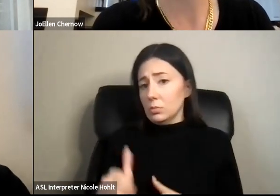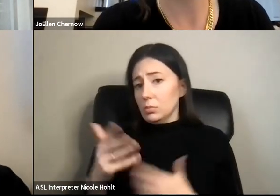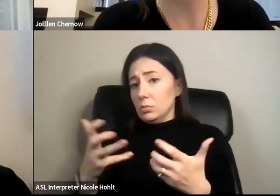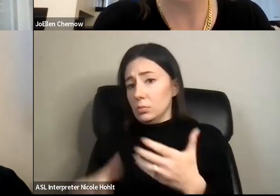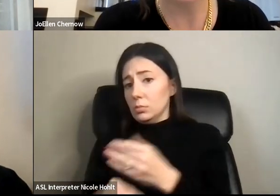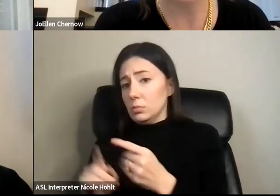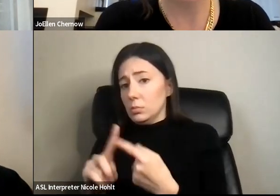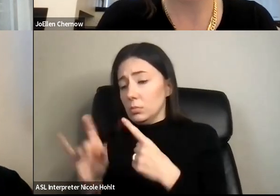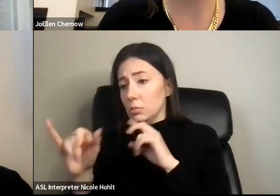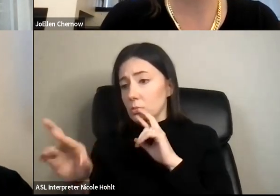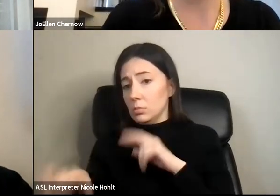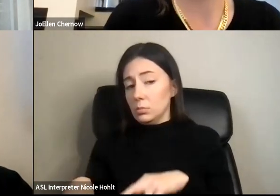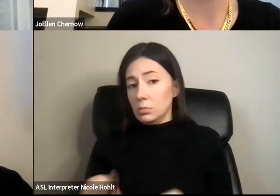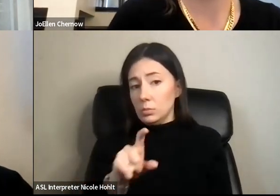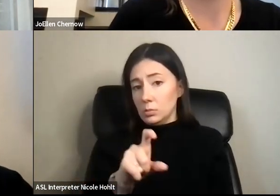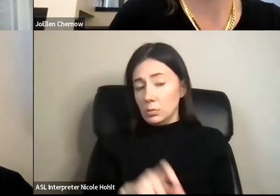response?